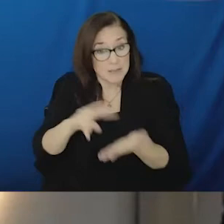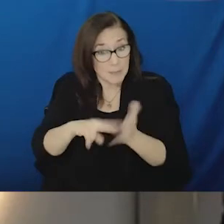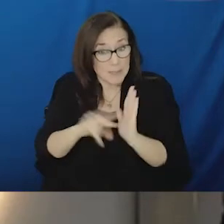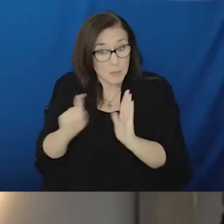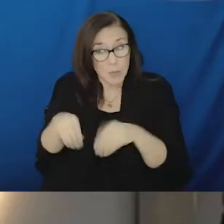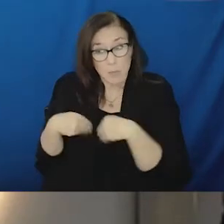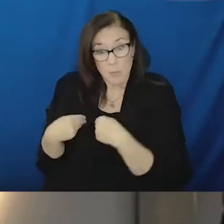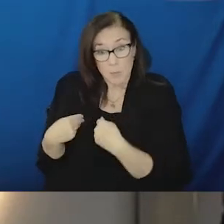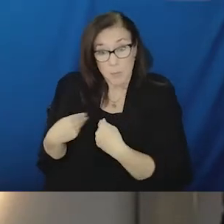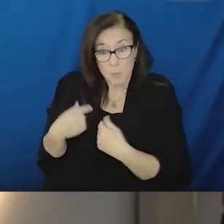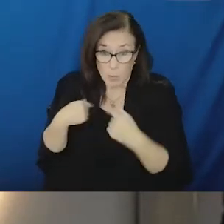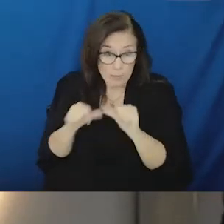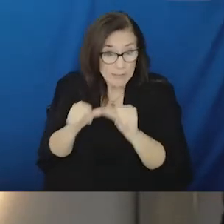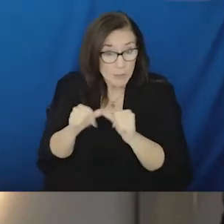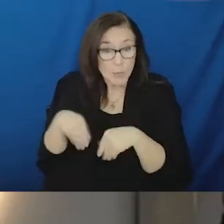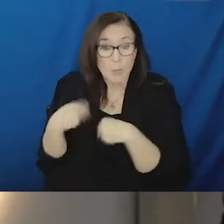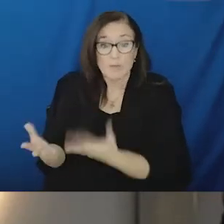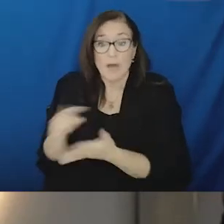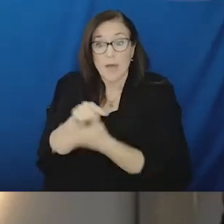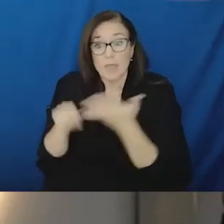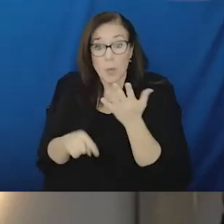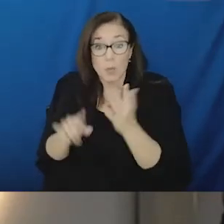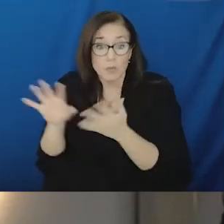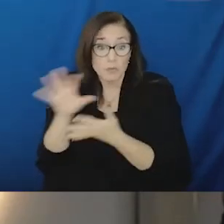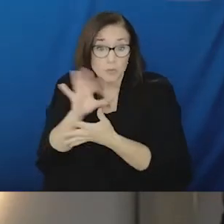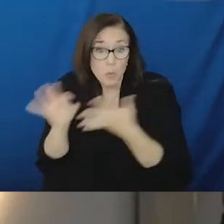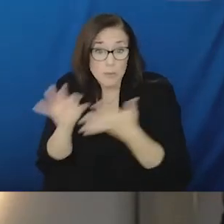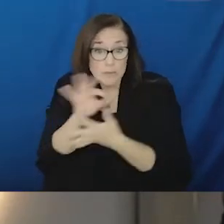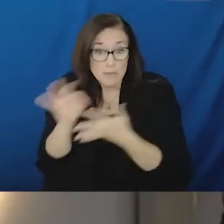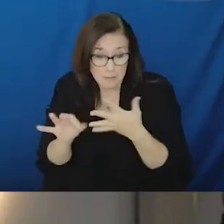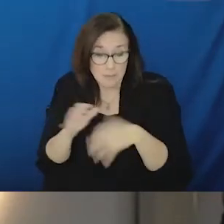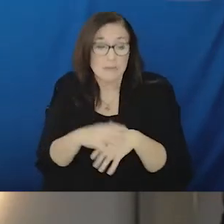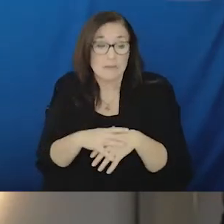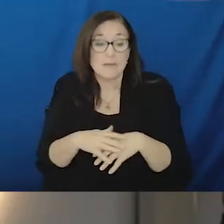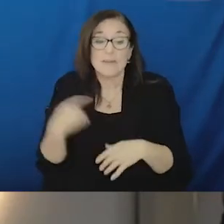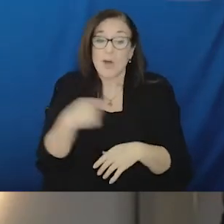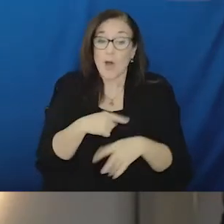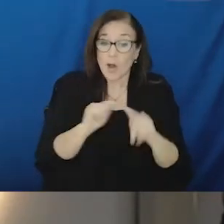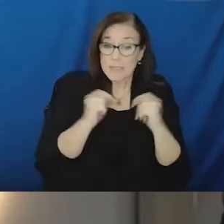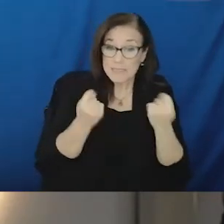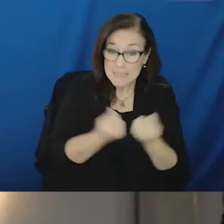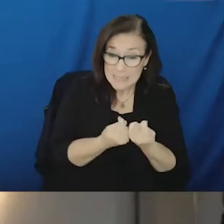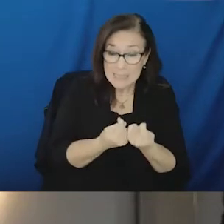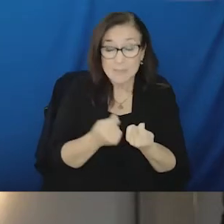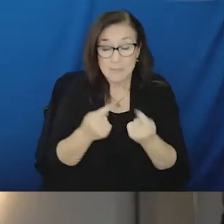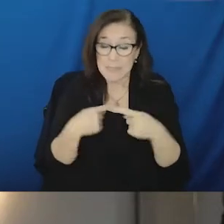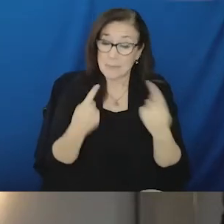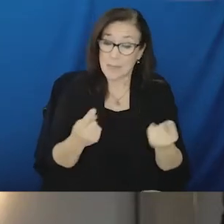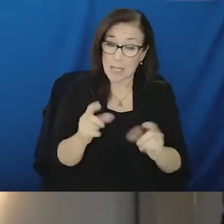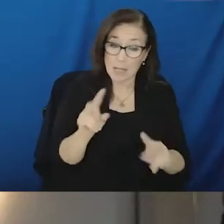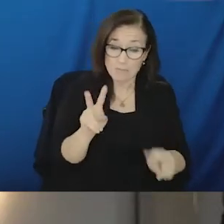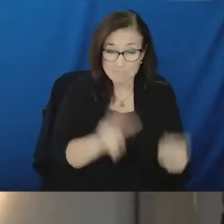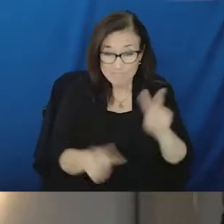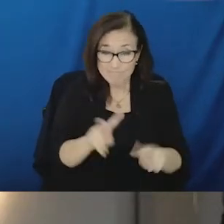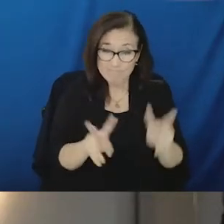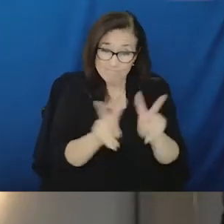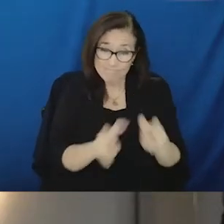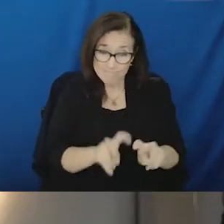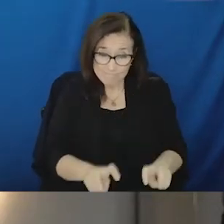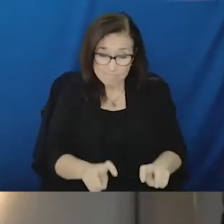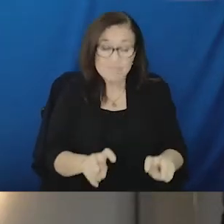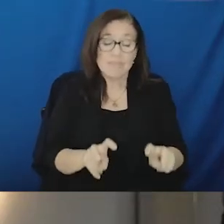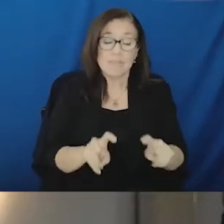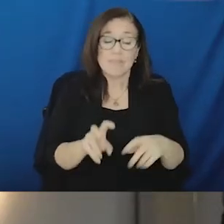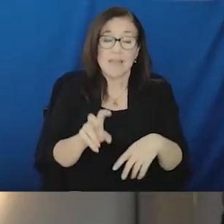to our families. The team has been looking at it. Ms. Carey, Mrs. Coedo have assured me that we